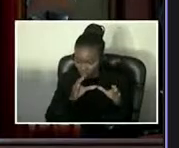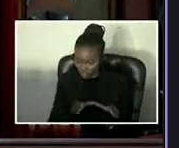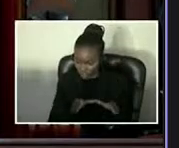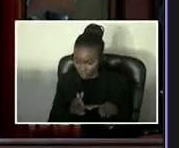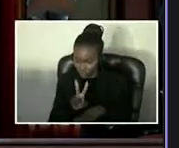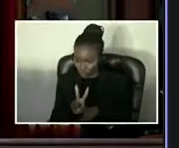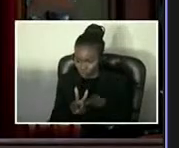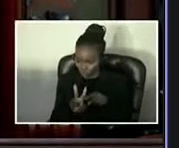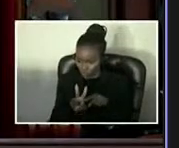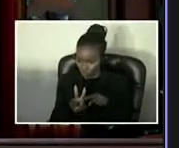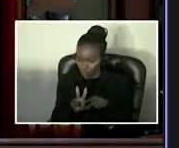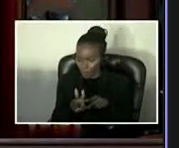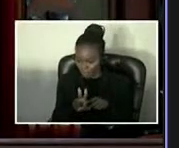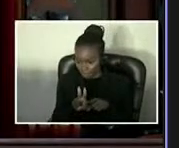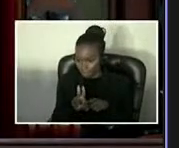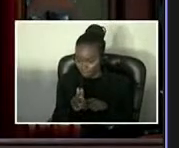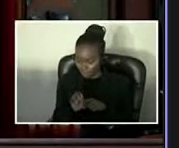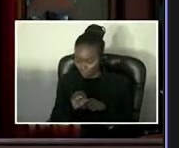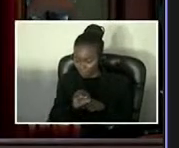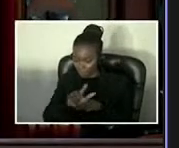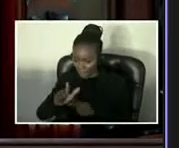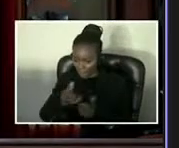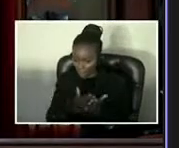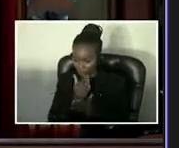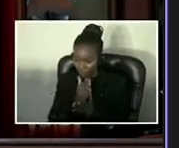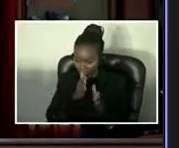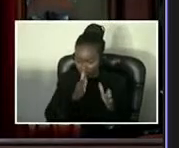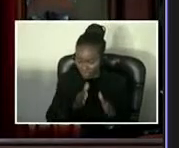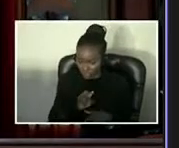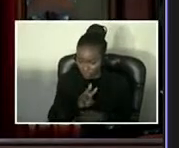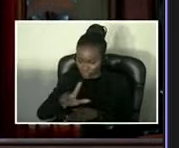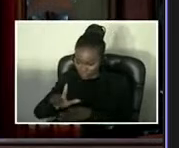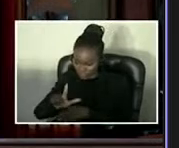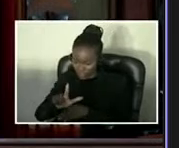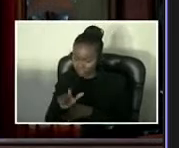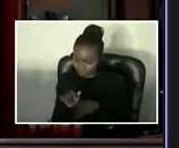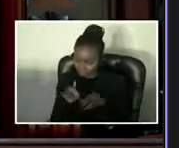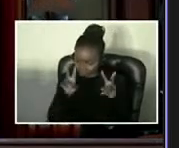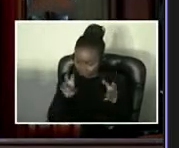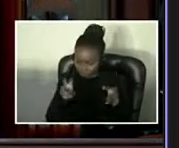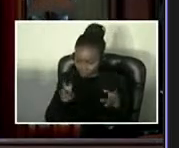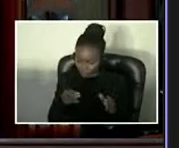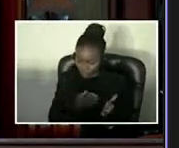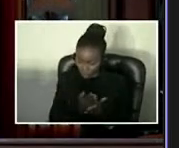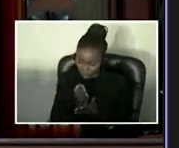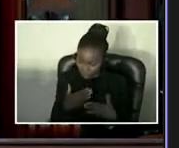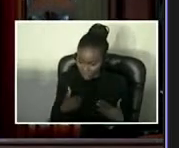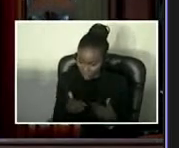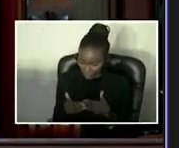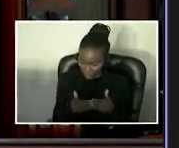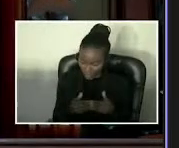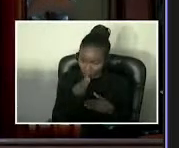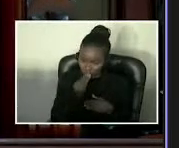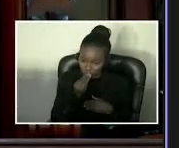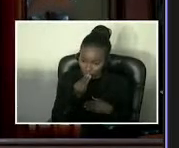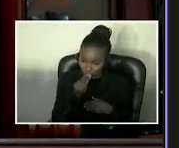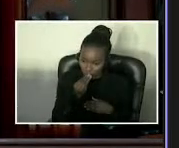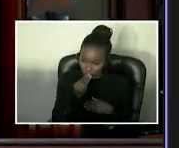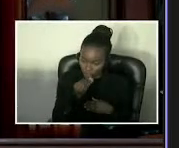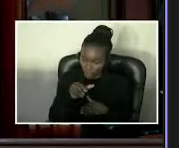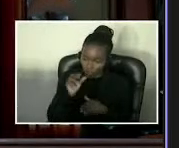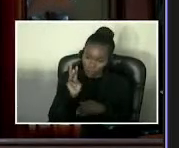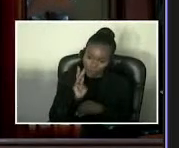27 stating the rights for healthcare food to water and social security the first budget which was fully